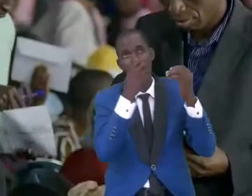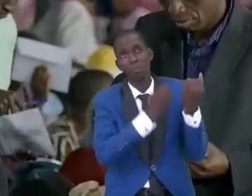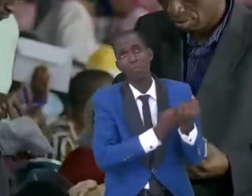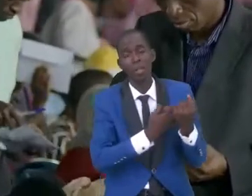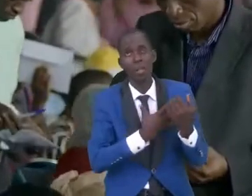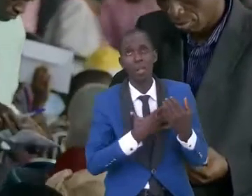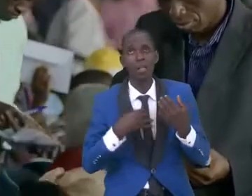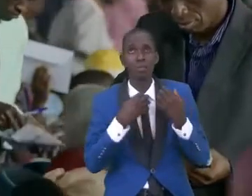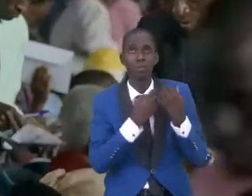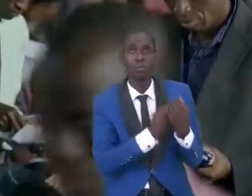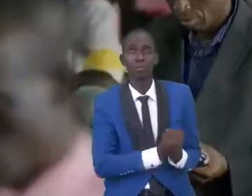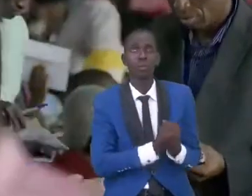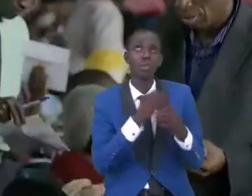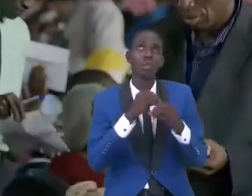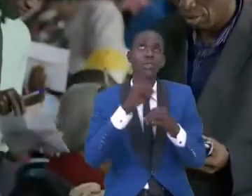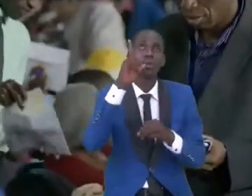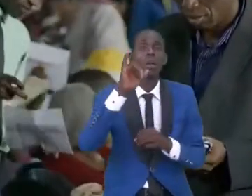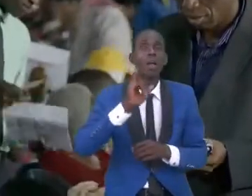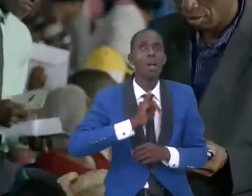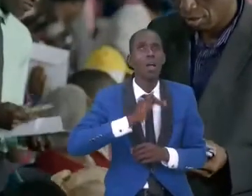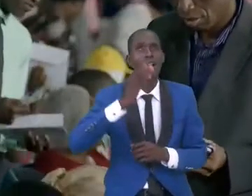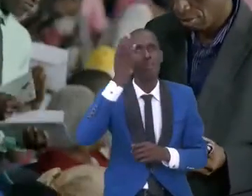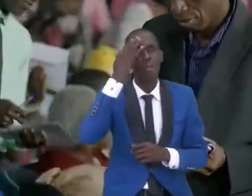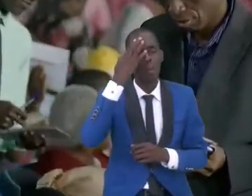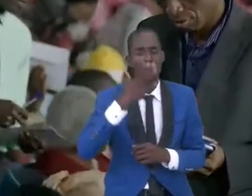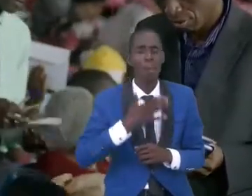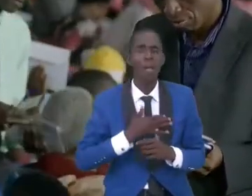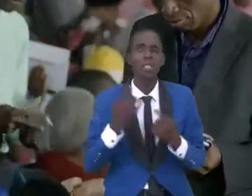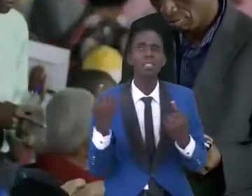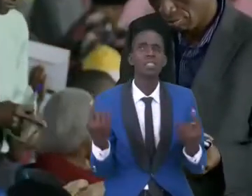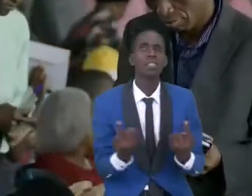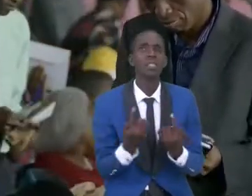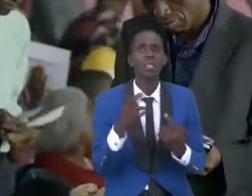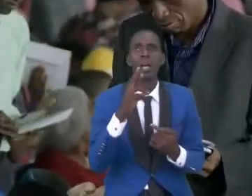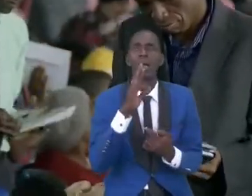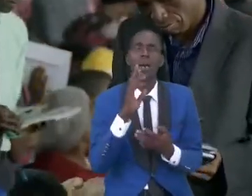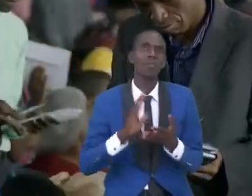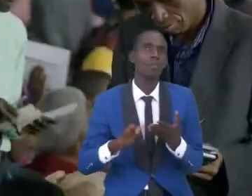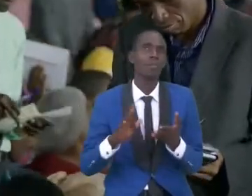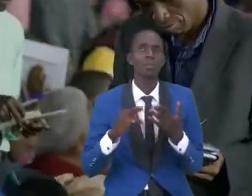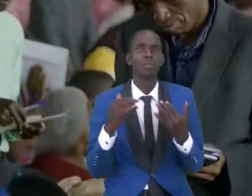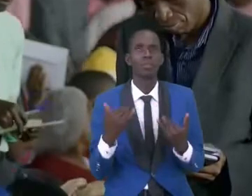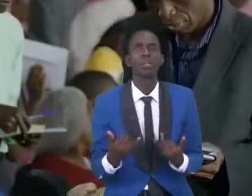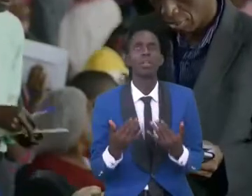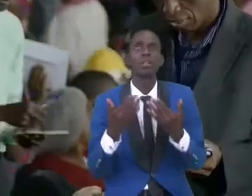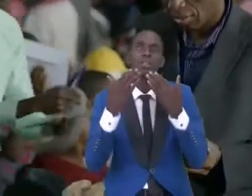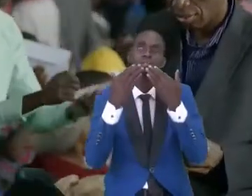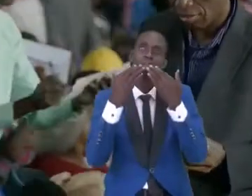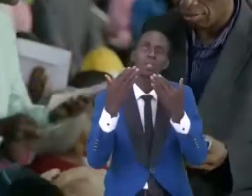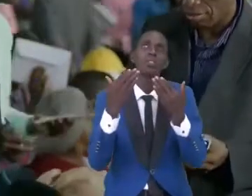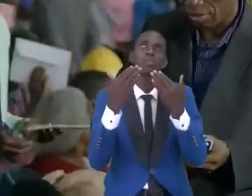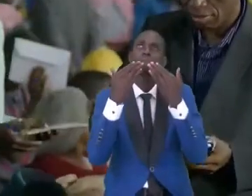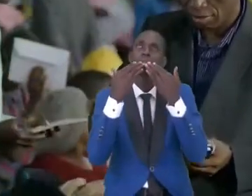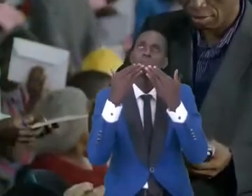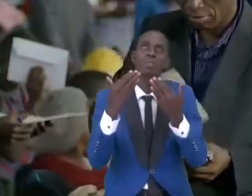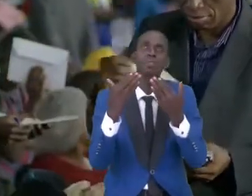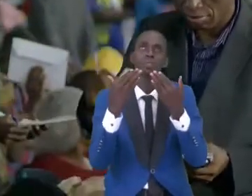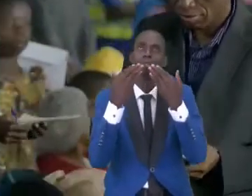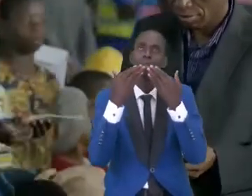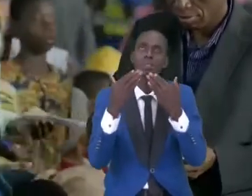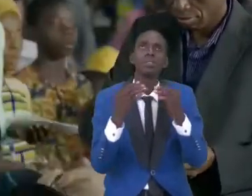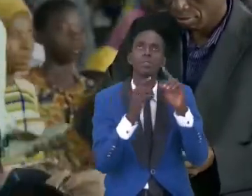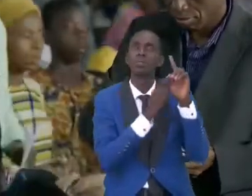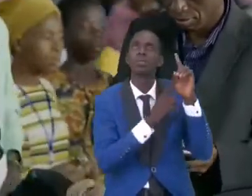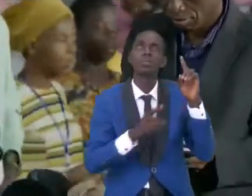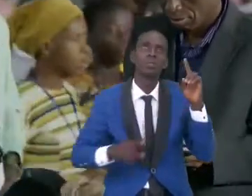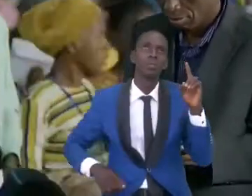you, I know my sins are forgiven now. Thank him. Thank him. Thank you,